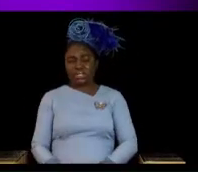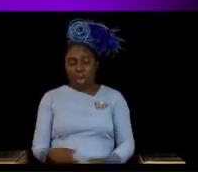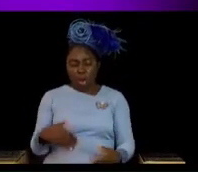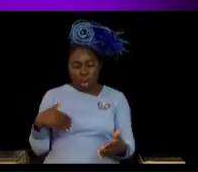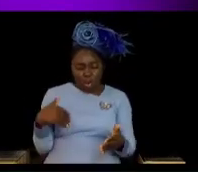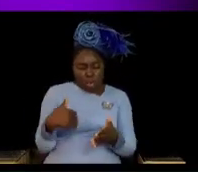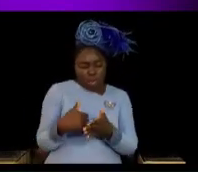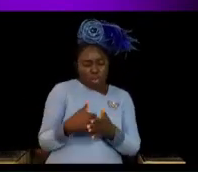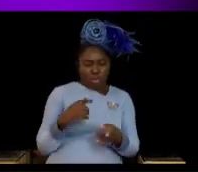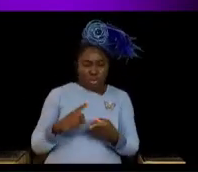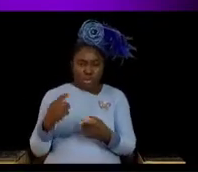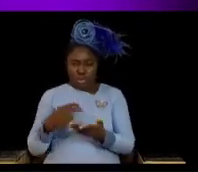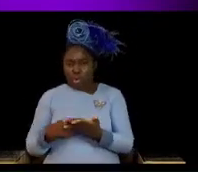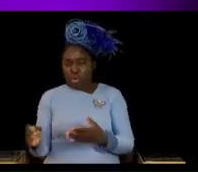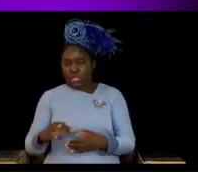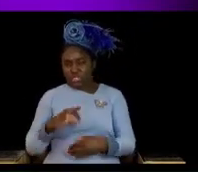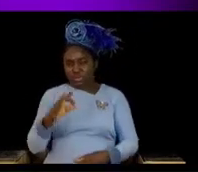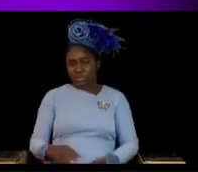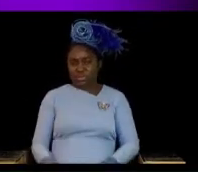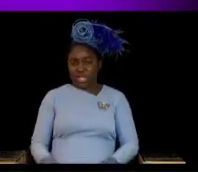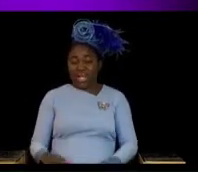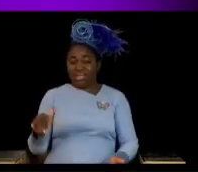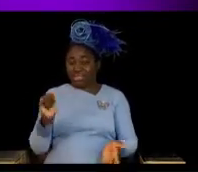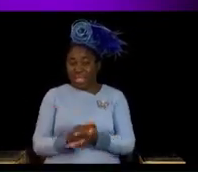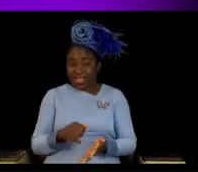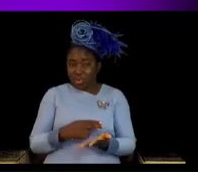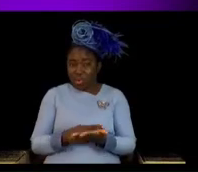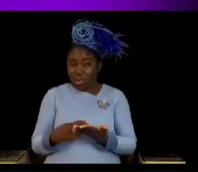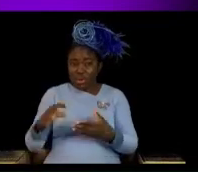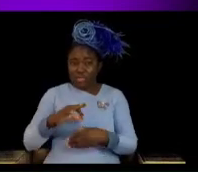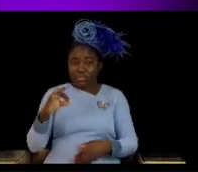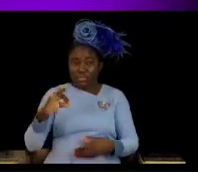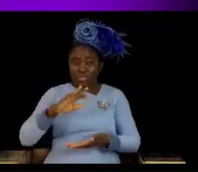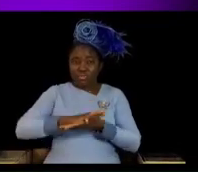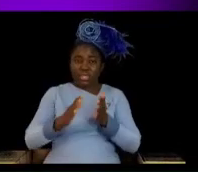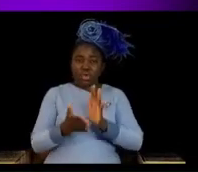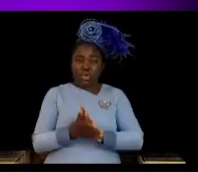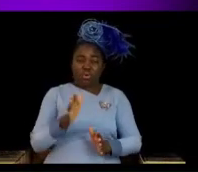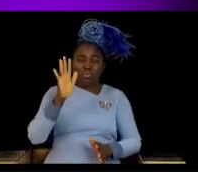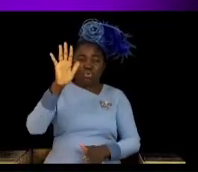Close to the Holy Spirit. So that Holy Spirit becomes your senior